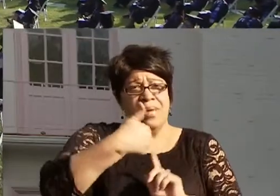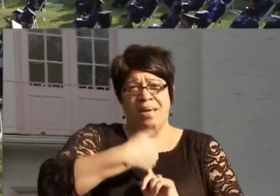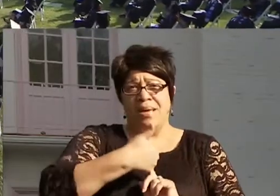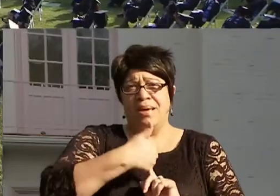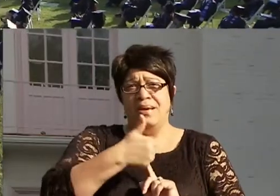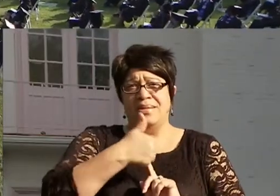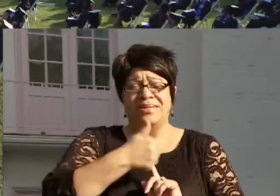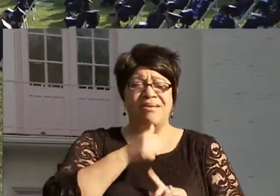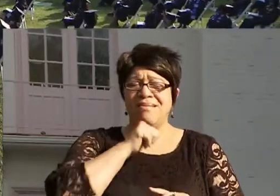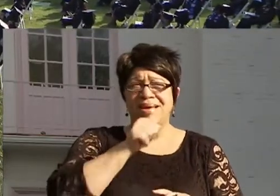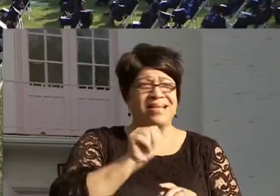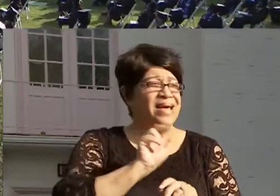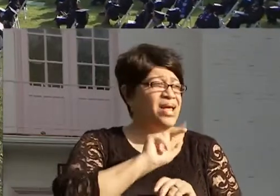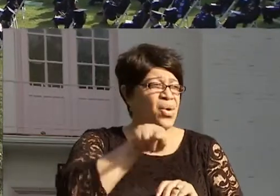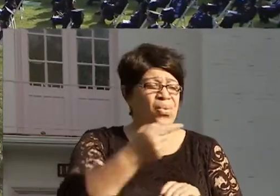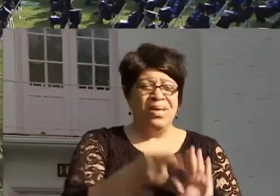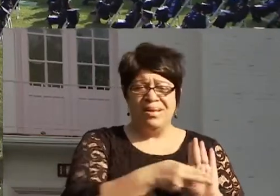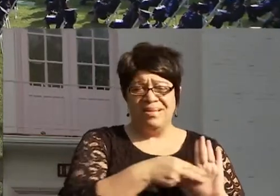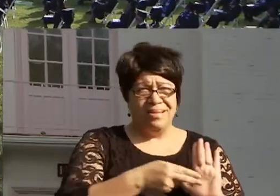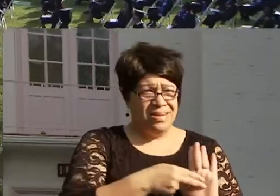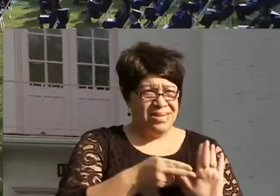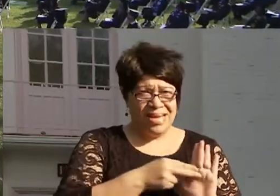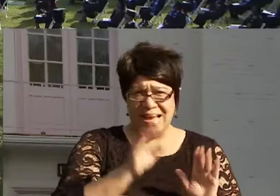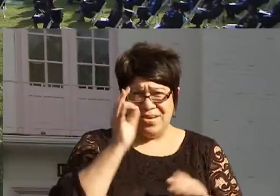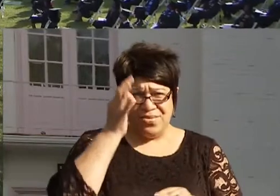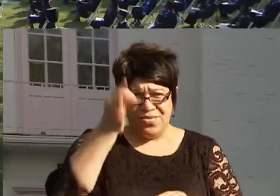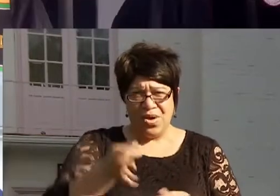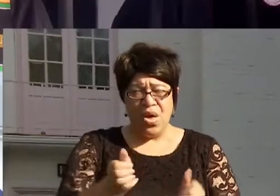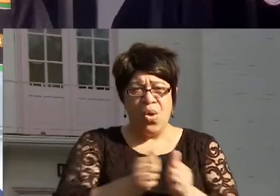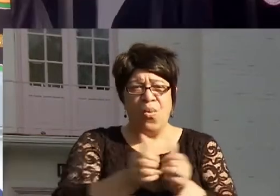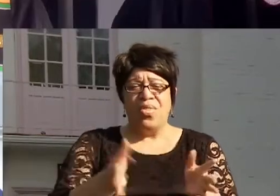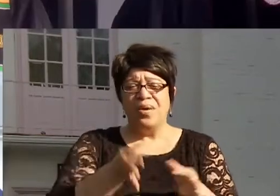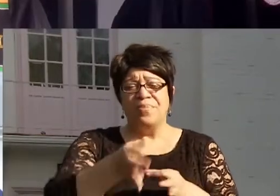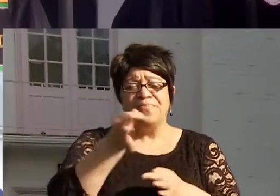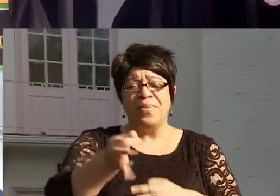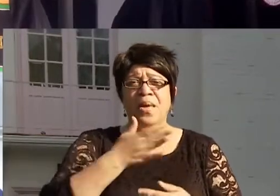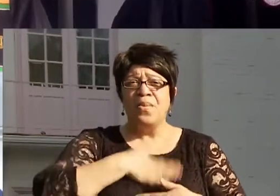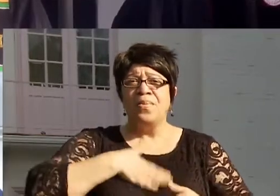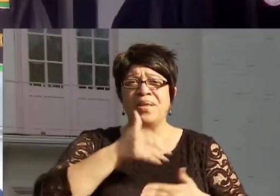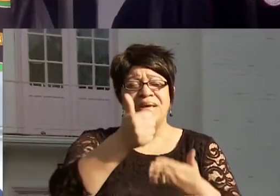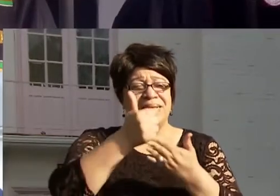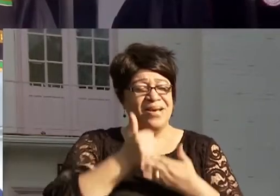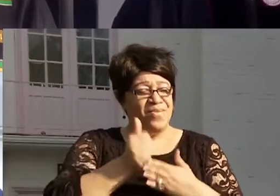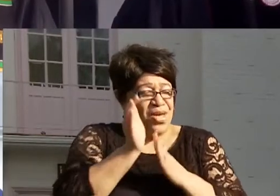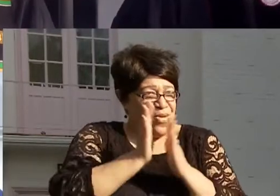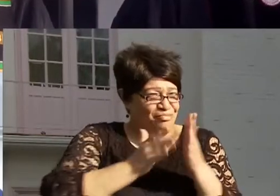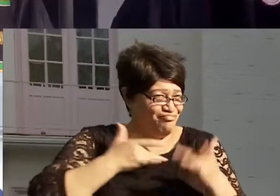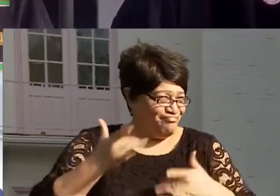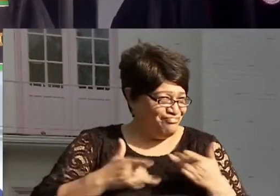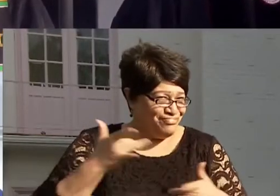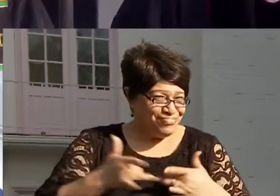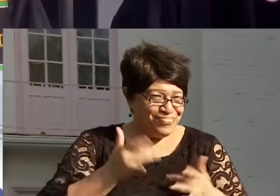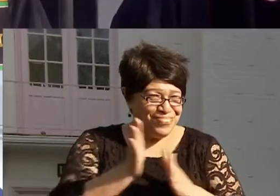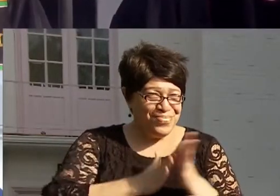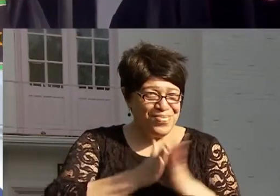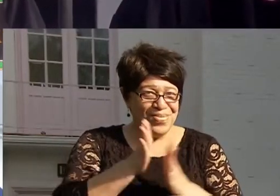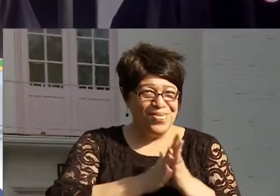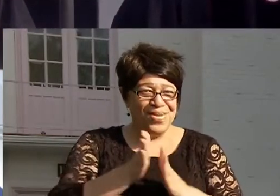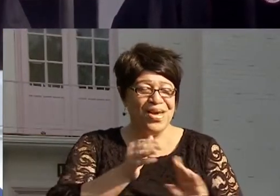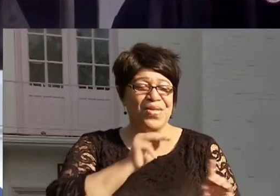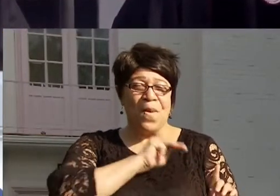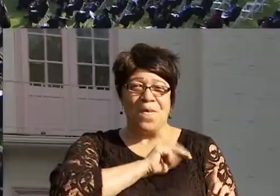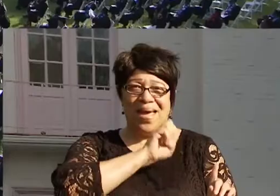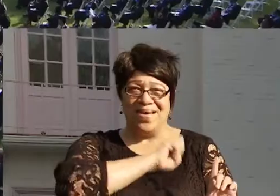that will inevitably come our way." Without further ado, please help me give an enthusiastic Dillard University welcome to Michael Ealy.